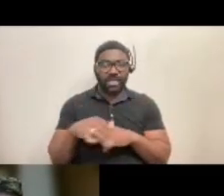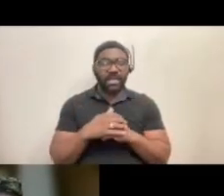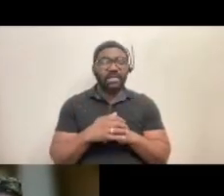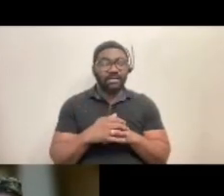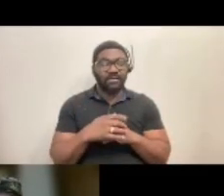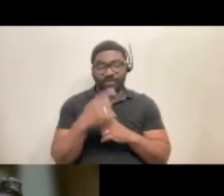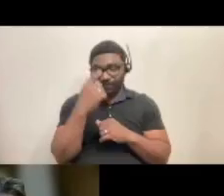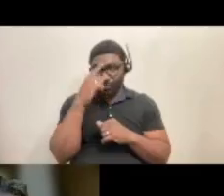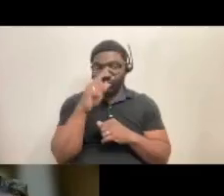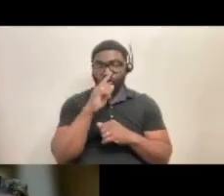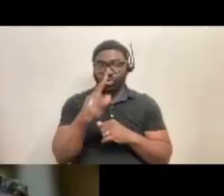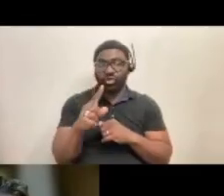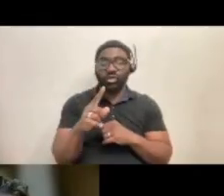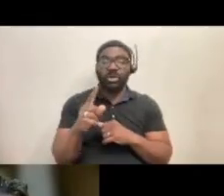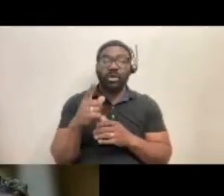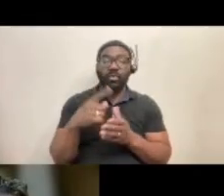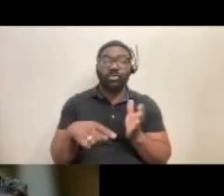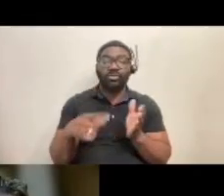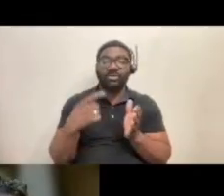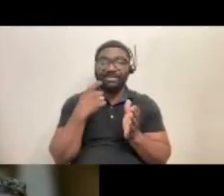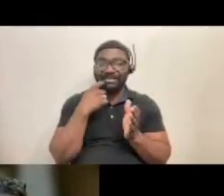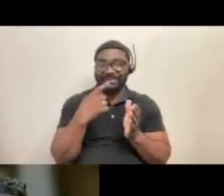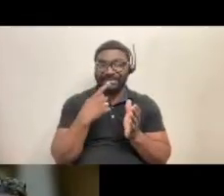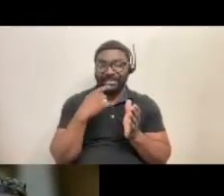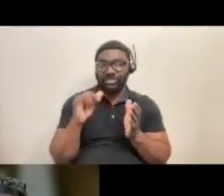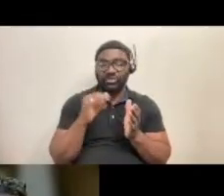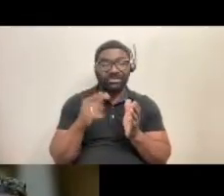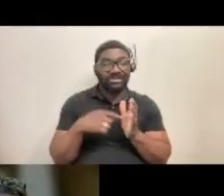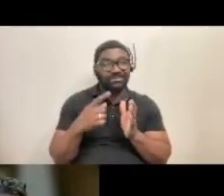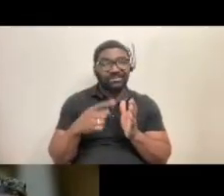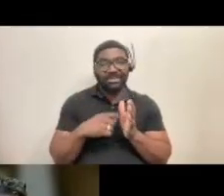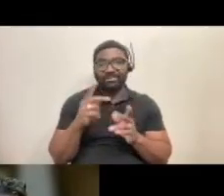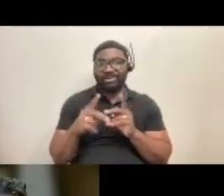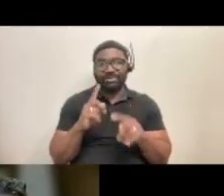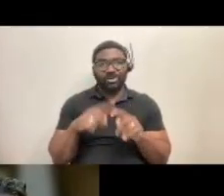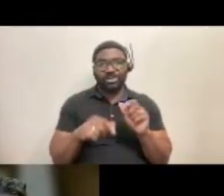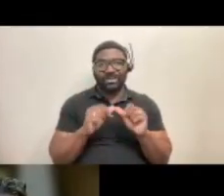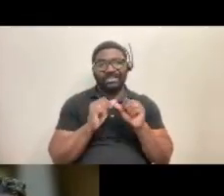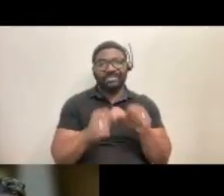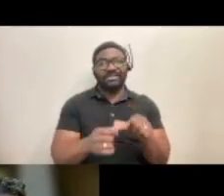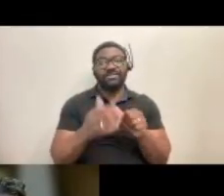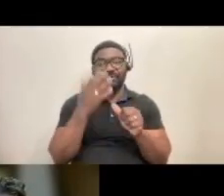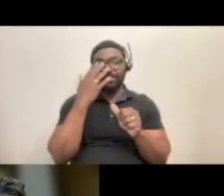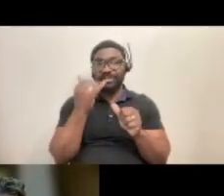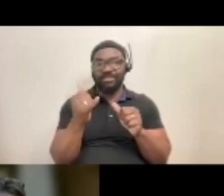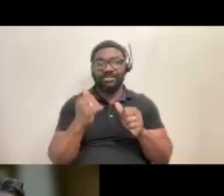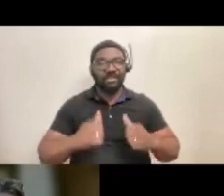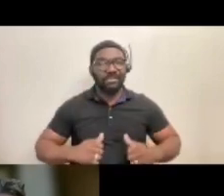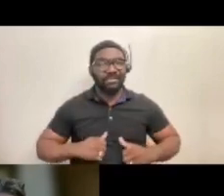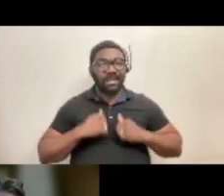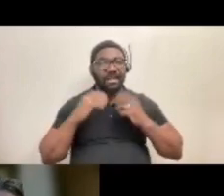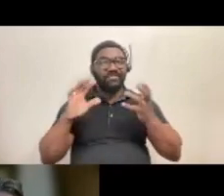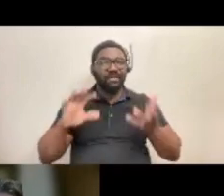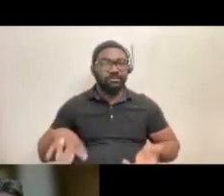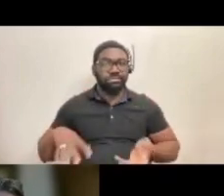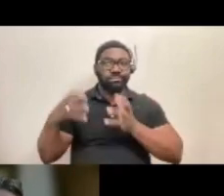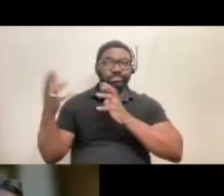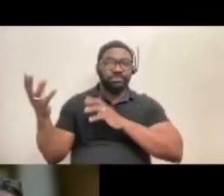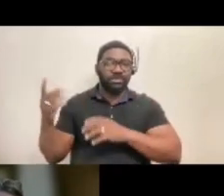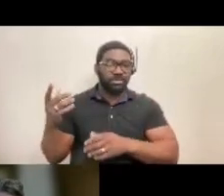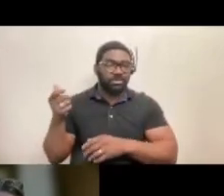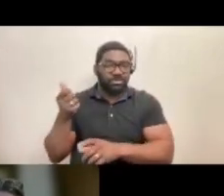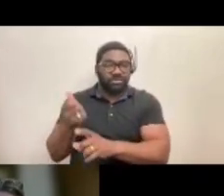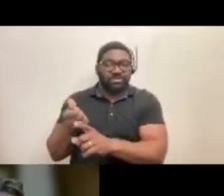And what you said too is that these sometimes people just couldn't continue because they had life happen events, and so we have